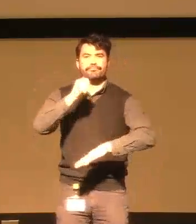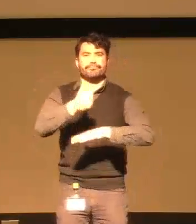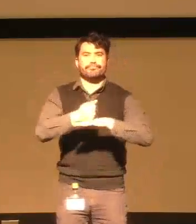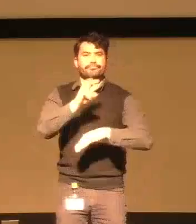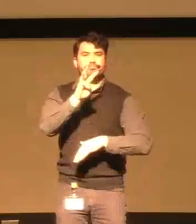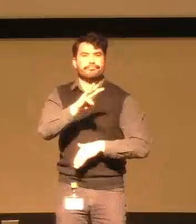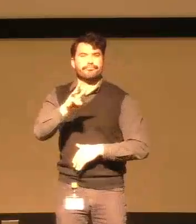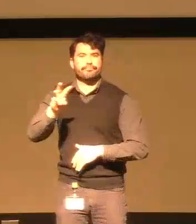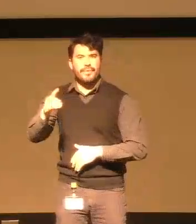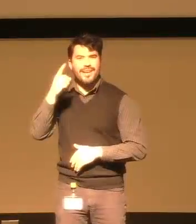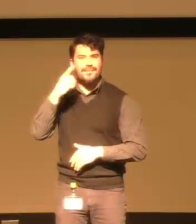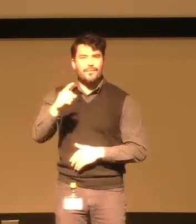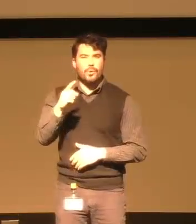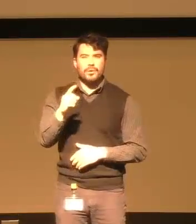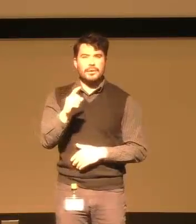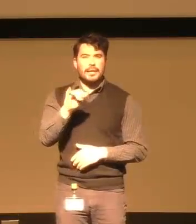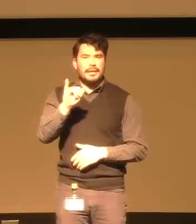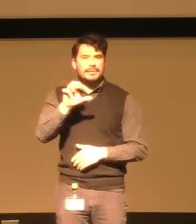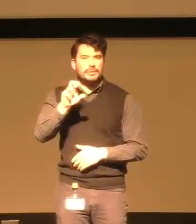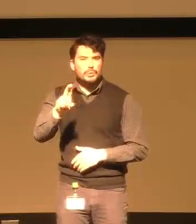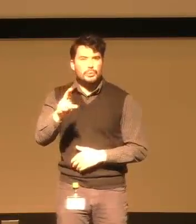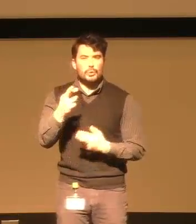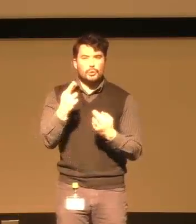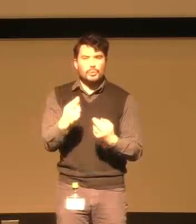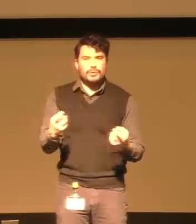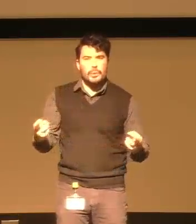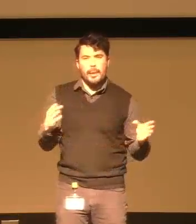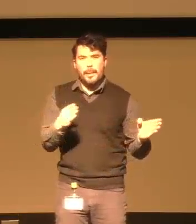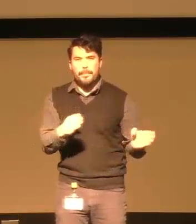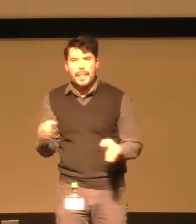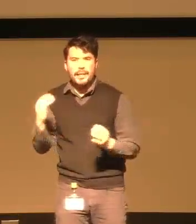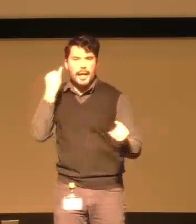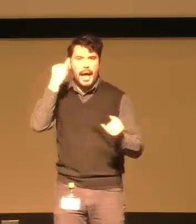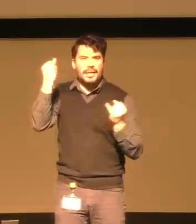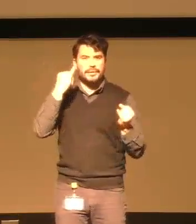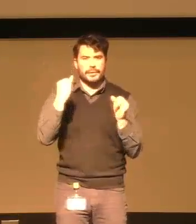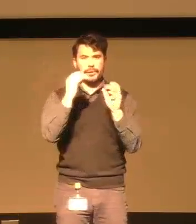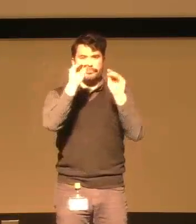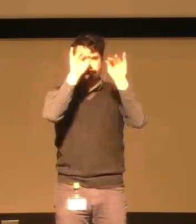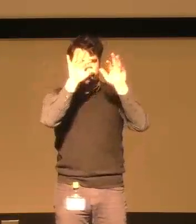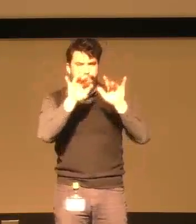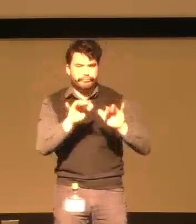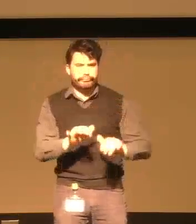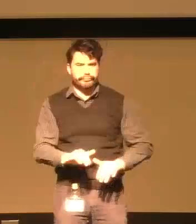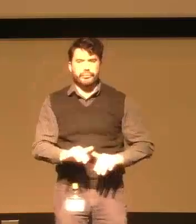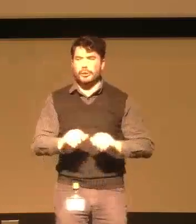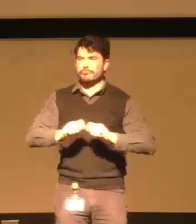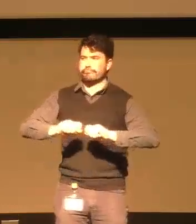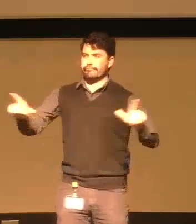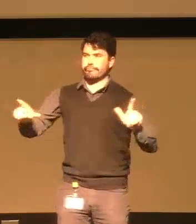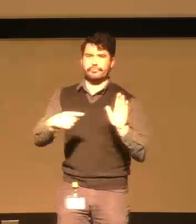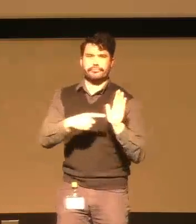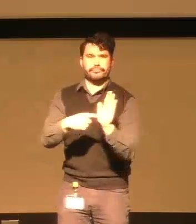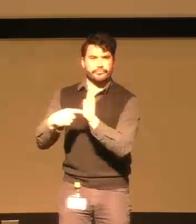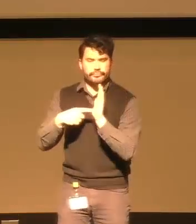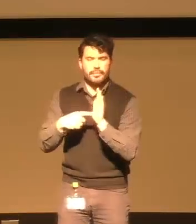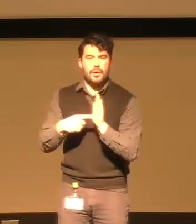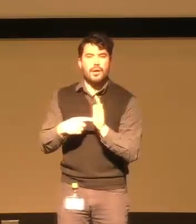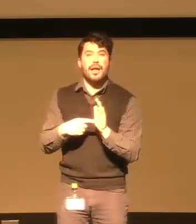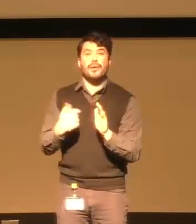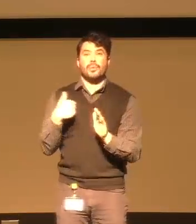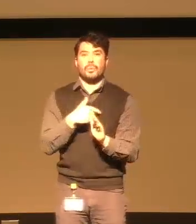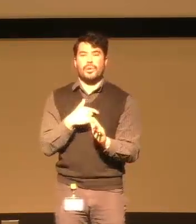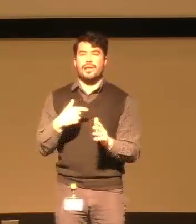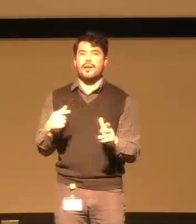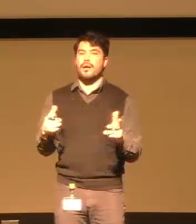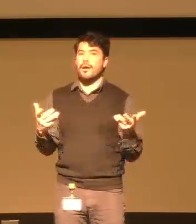care resources and plans for care that we share with others. And then we've also helped with some testing capacity and being able to